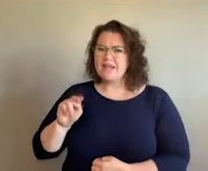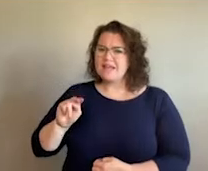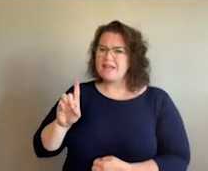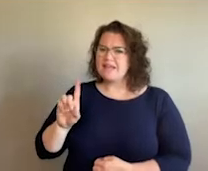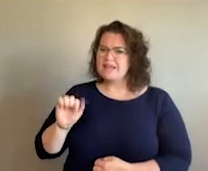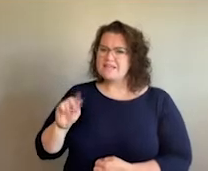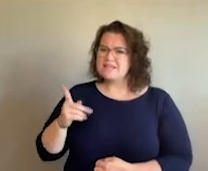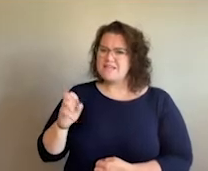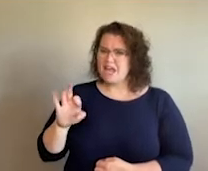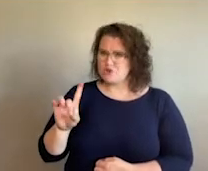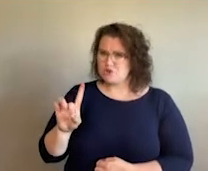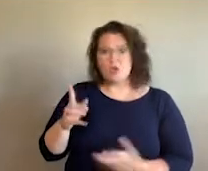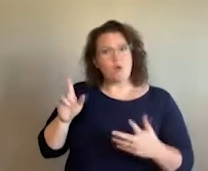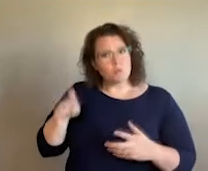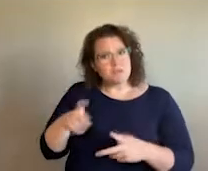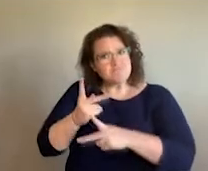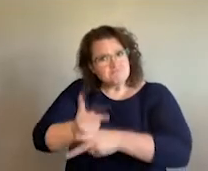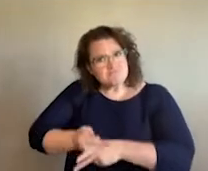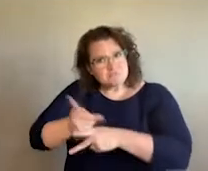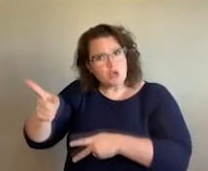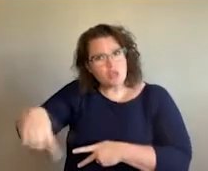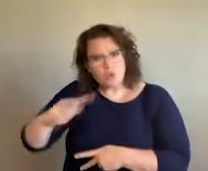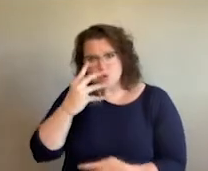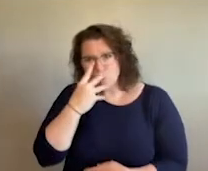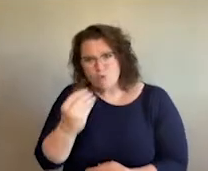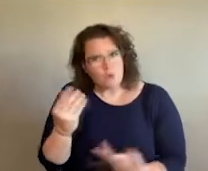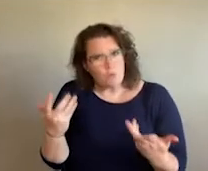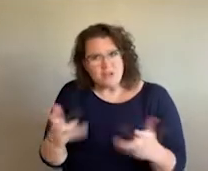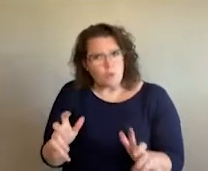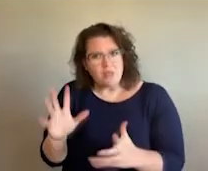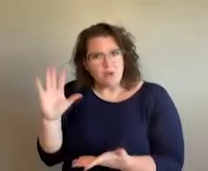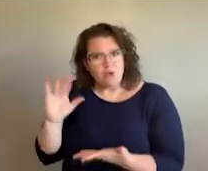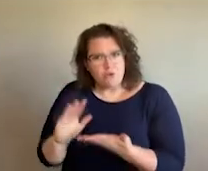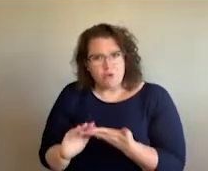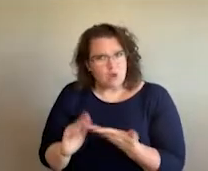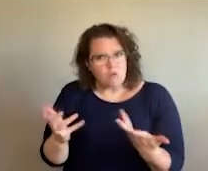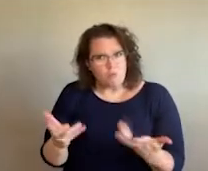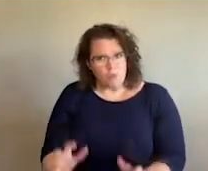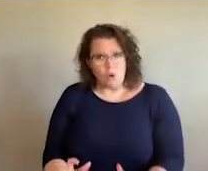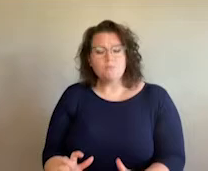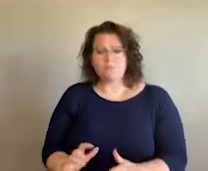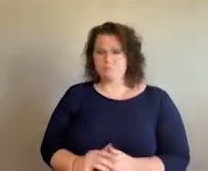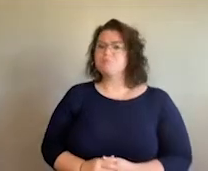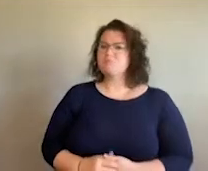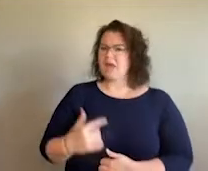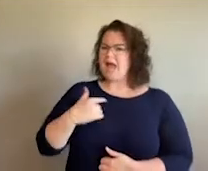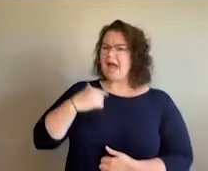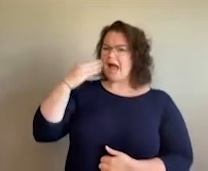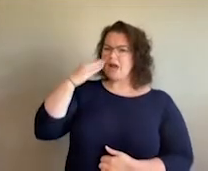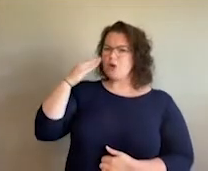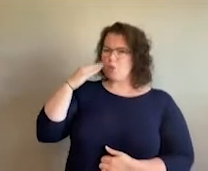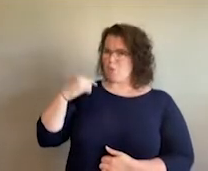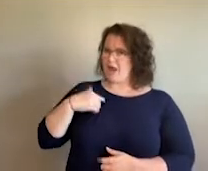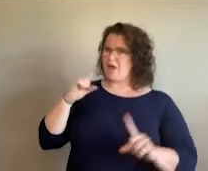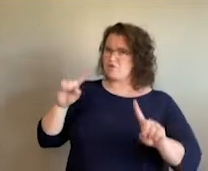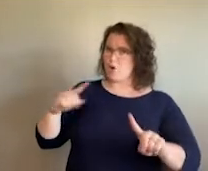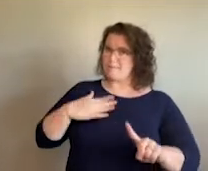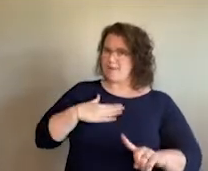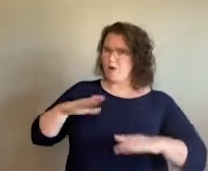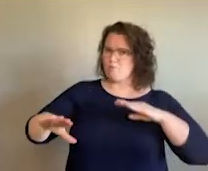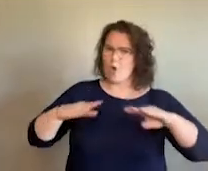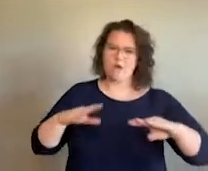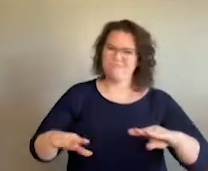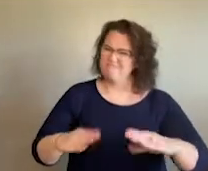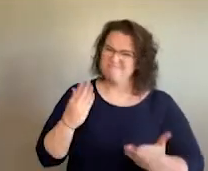wolves. But that also made me feel a little bit better because when I went on my nature walk, I knew I probably wasn't going to see any wolves.